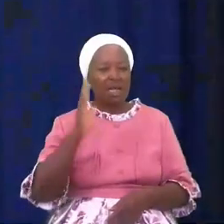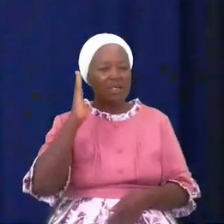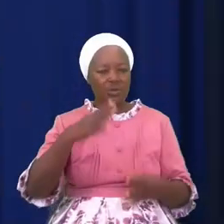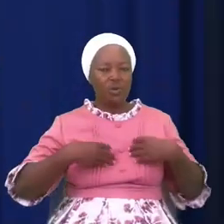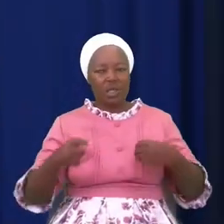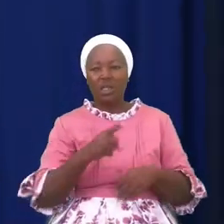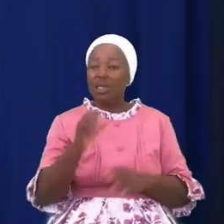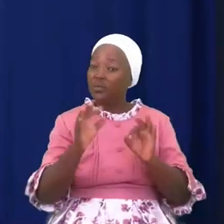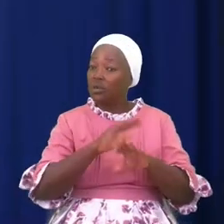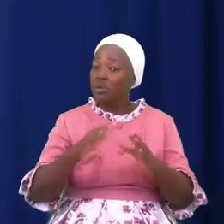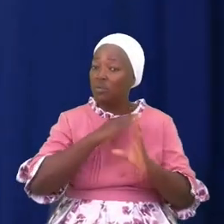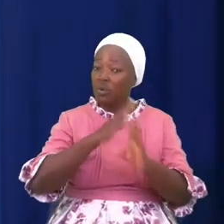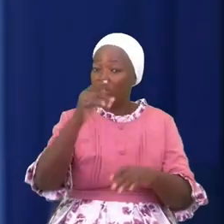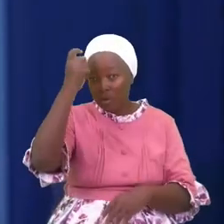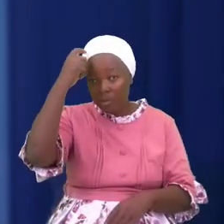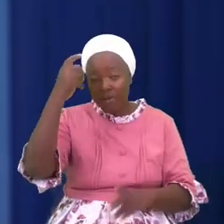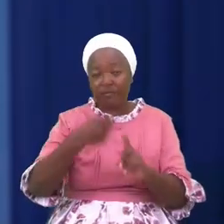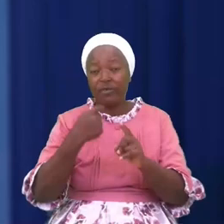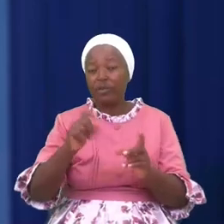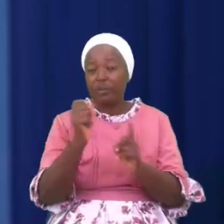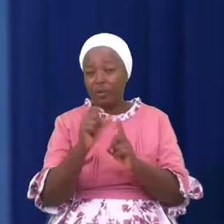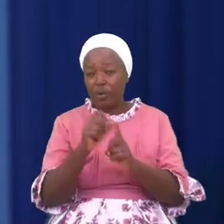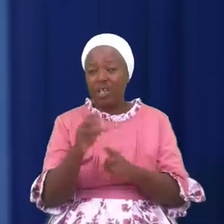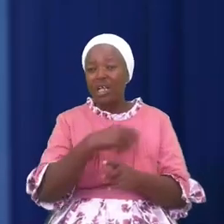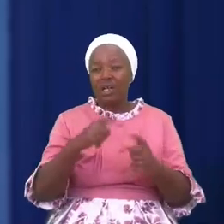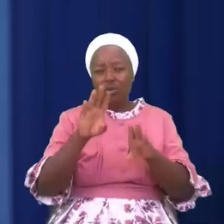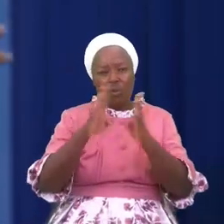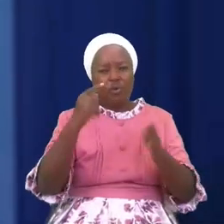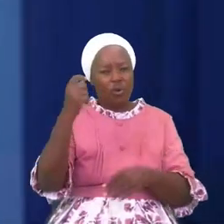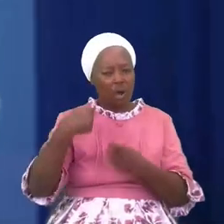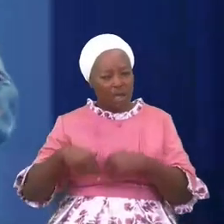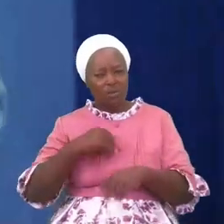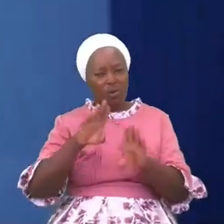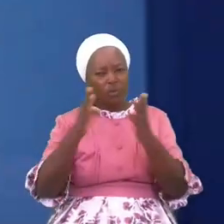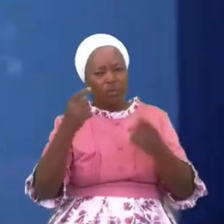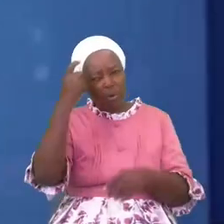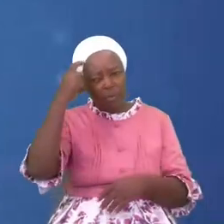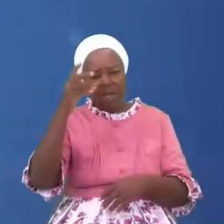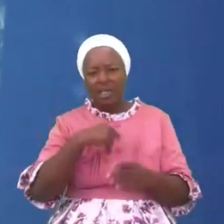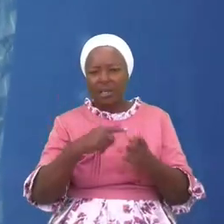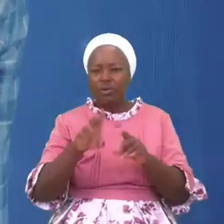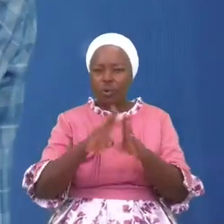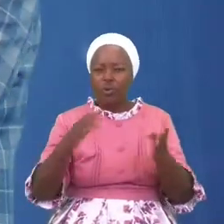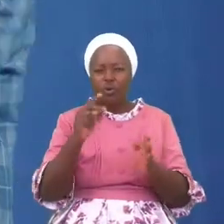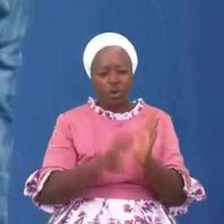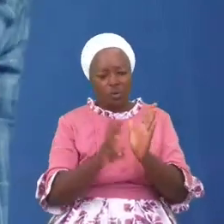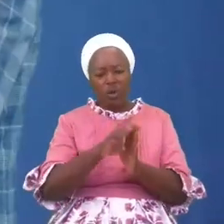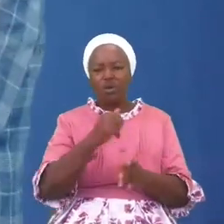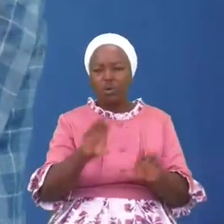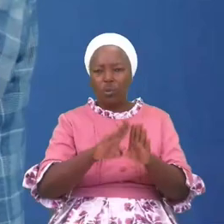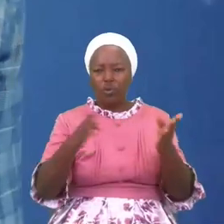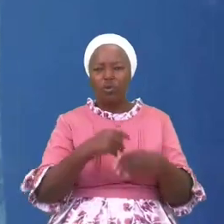open your heart, you open your mind, you open your will, you open your willingness unto the word of God you are